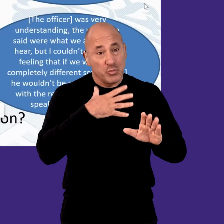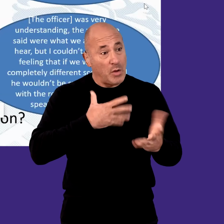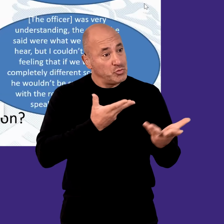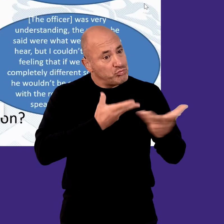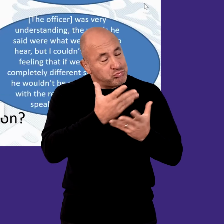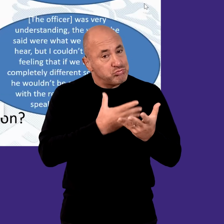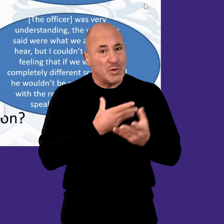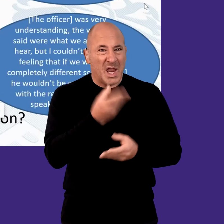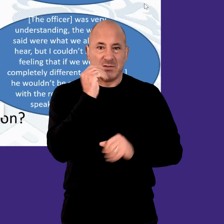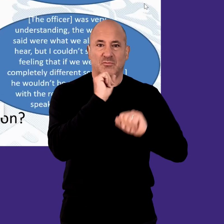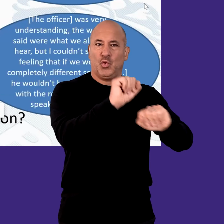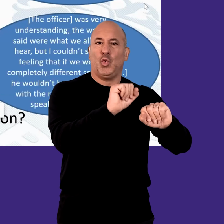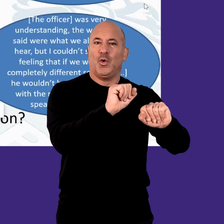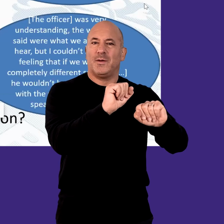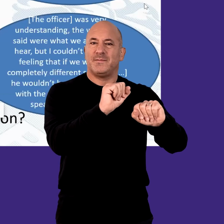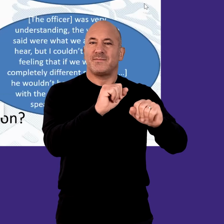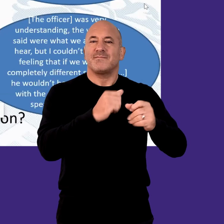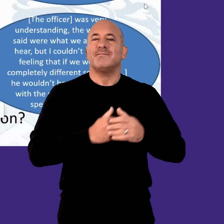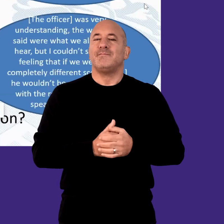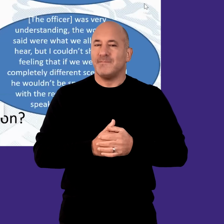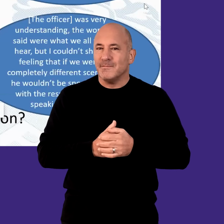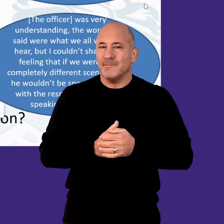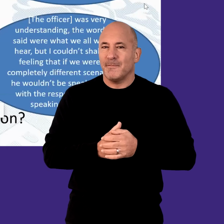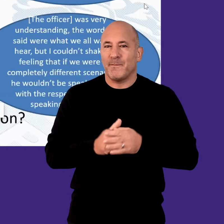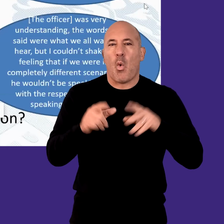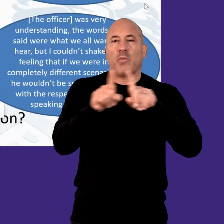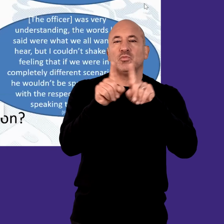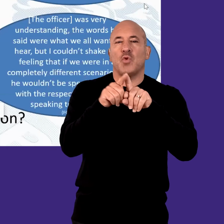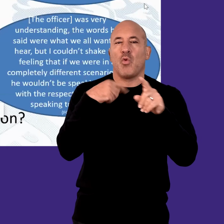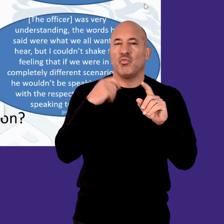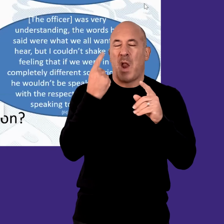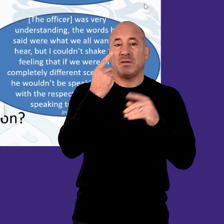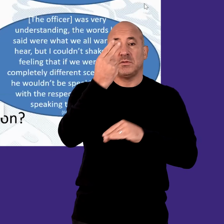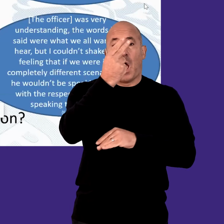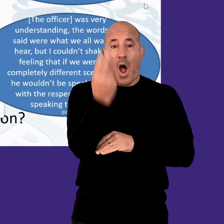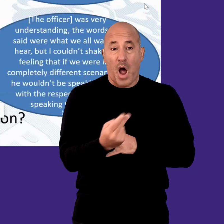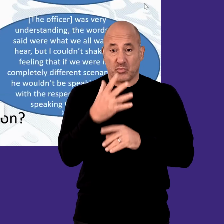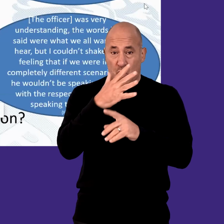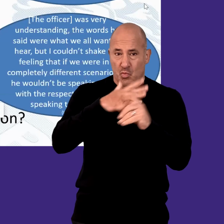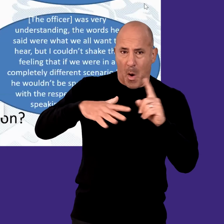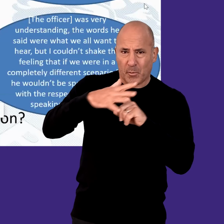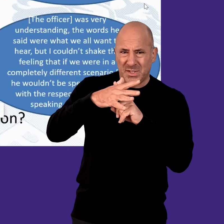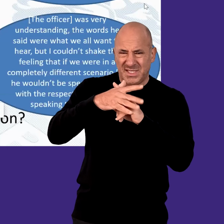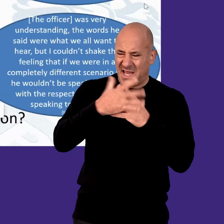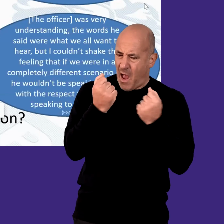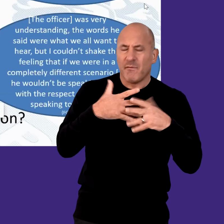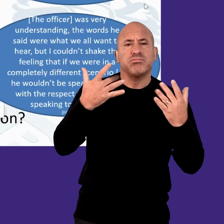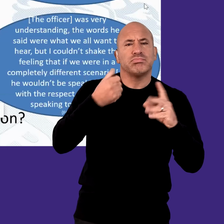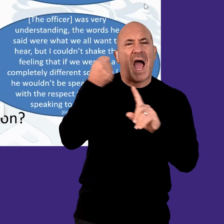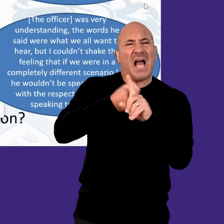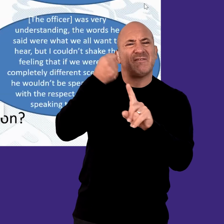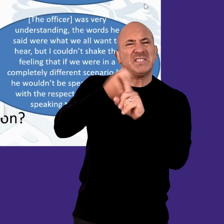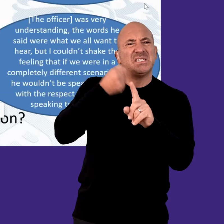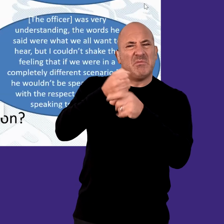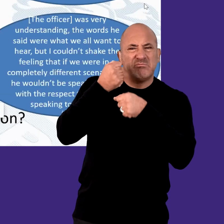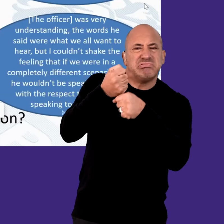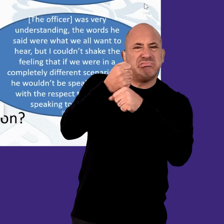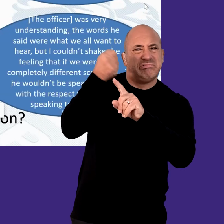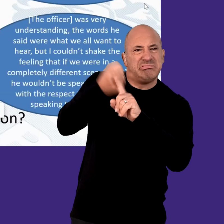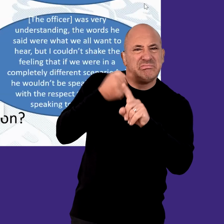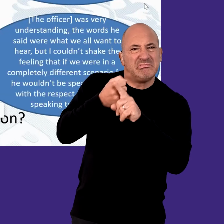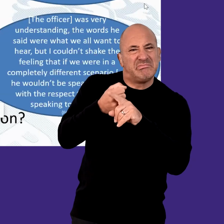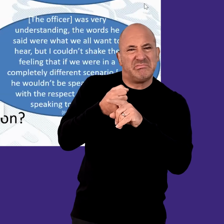to be built in order for it to function together. I think what we also found was that within the arts community,